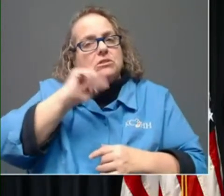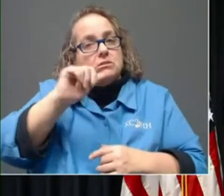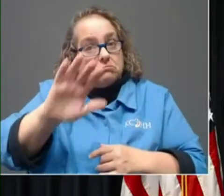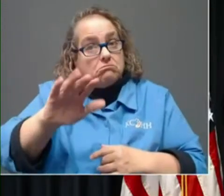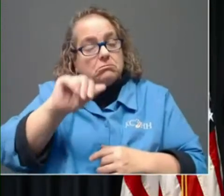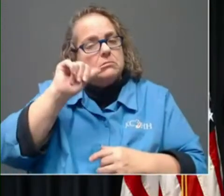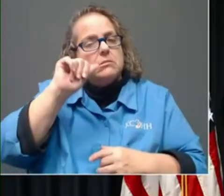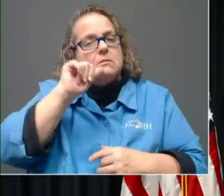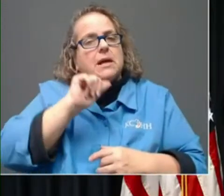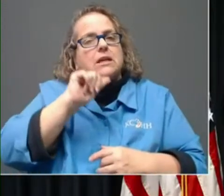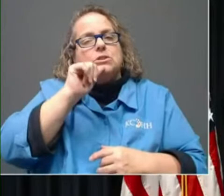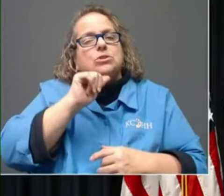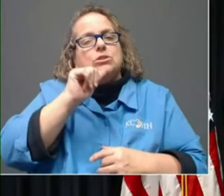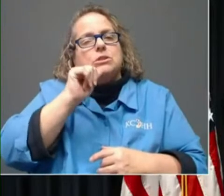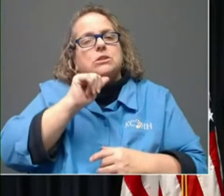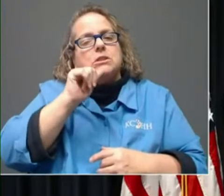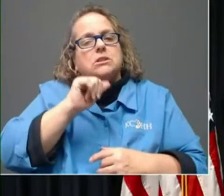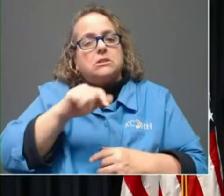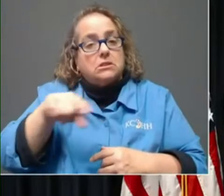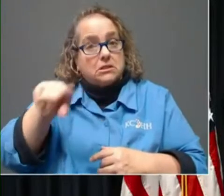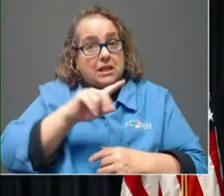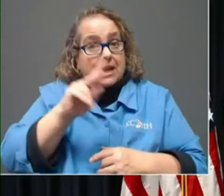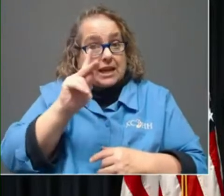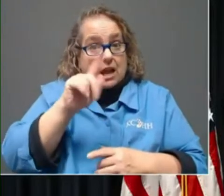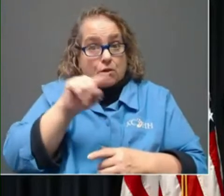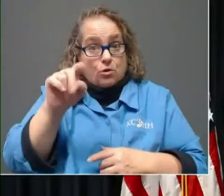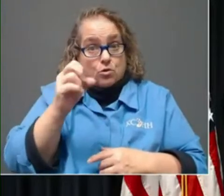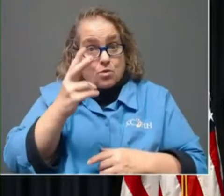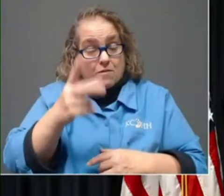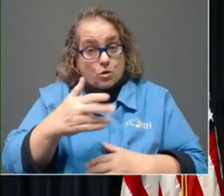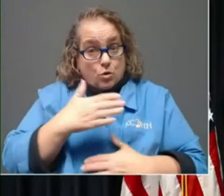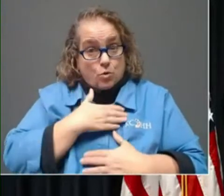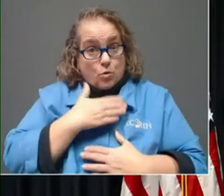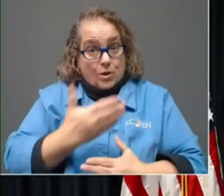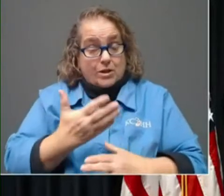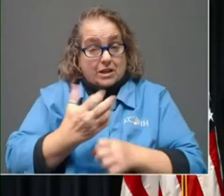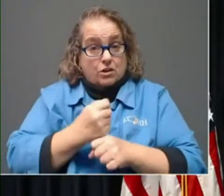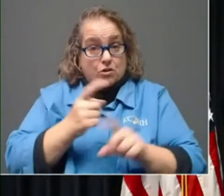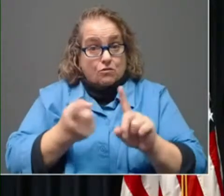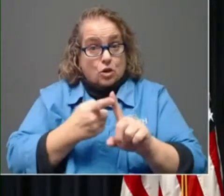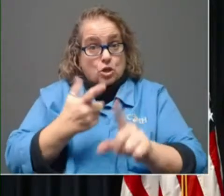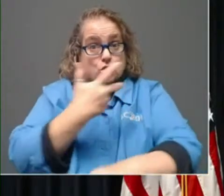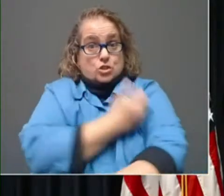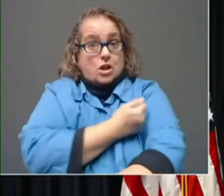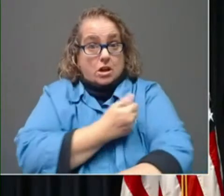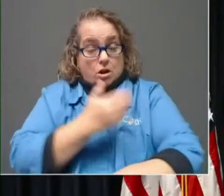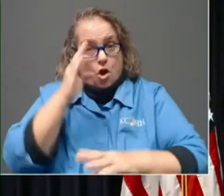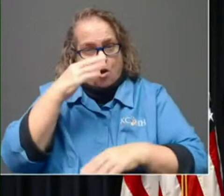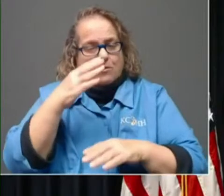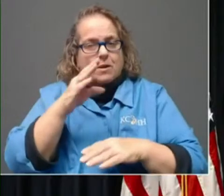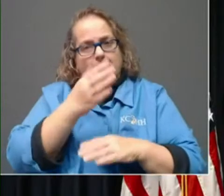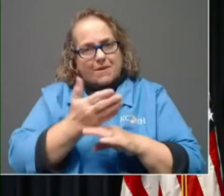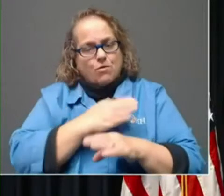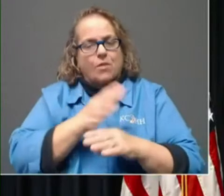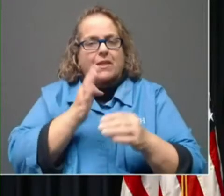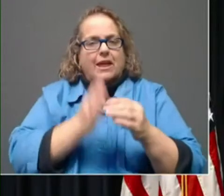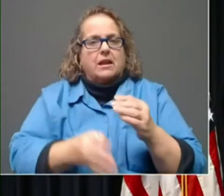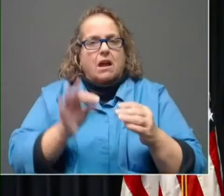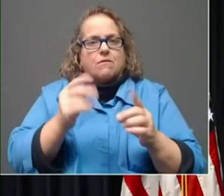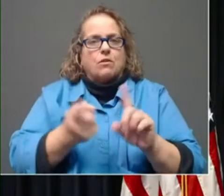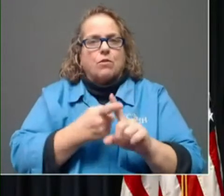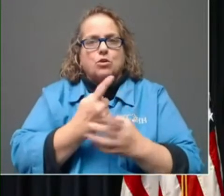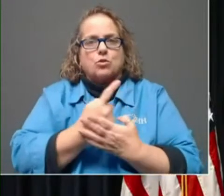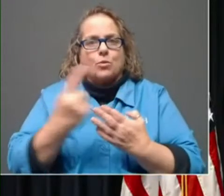everybody in this everybody in K through 12 who's willing getting their first shot, hopefully by the end of the first week of